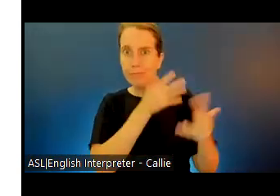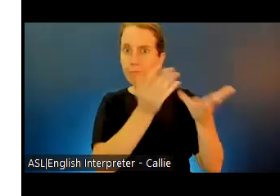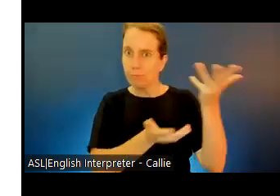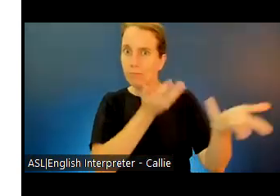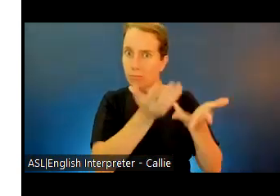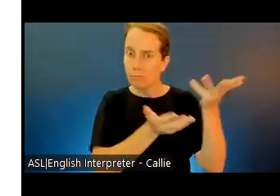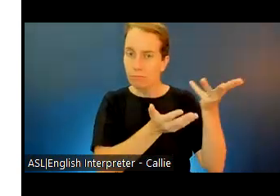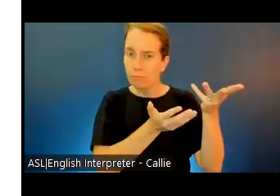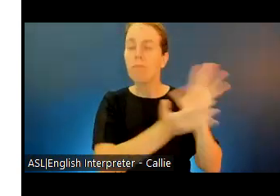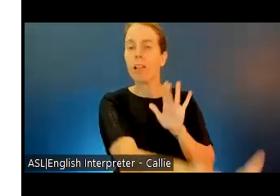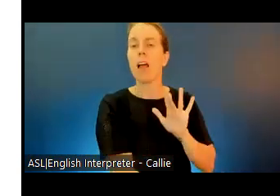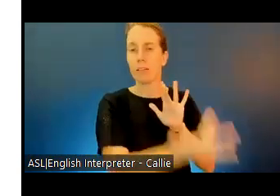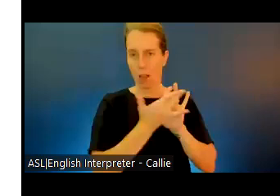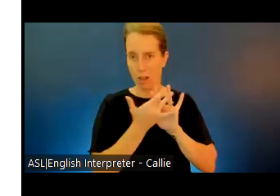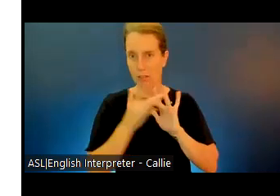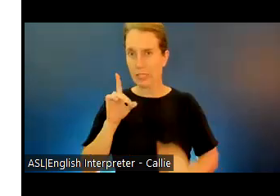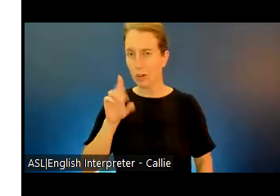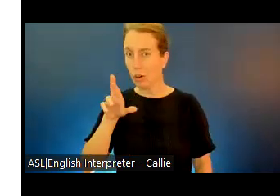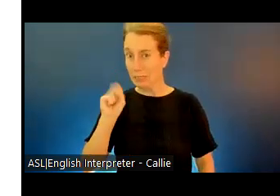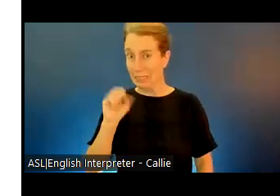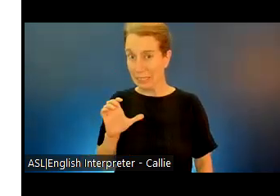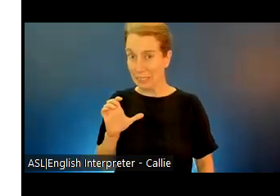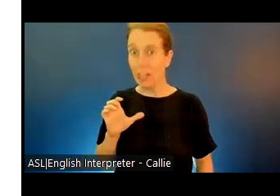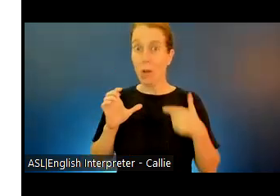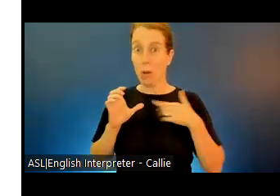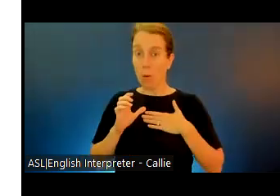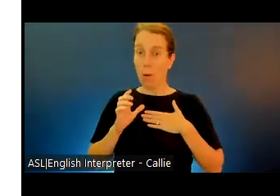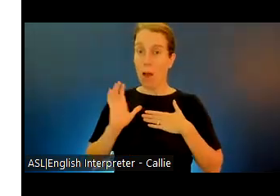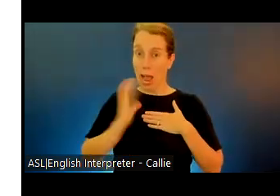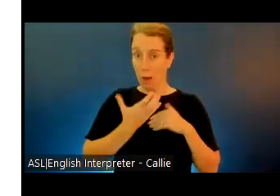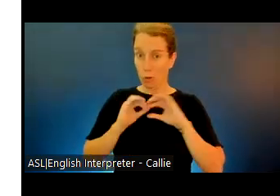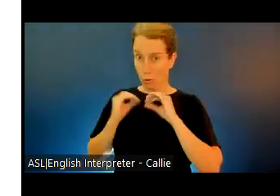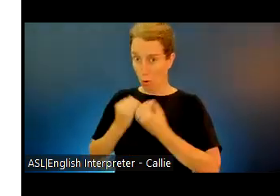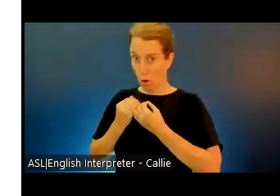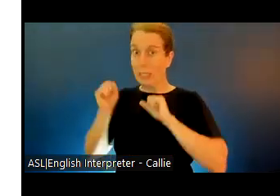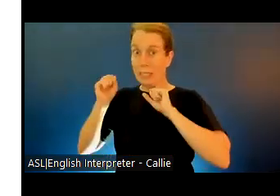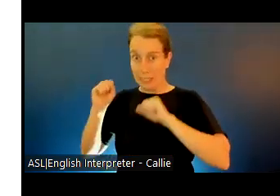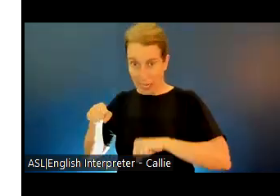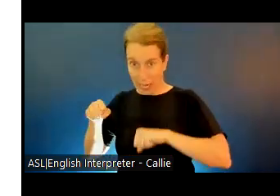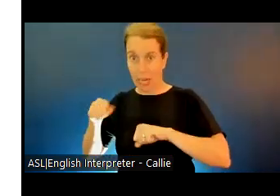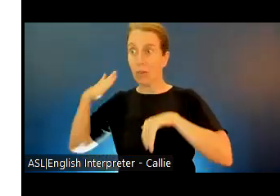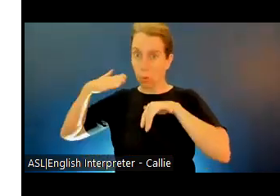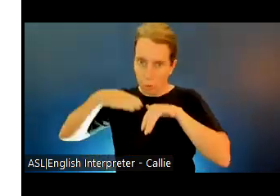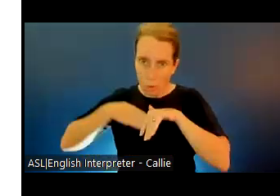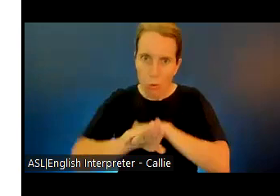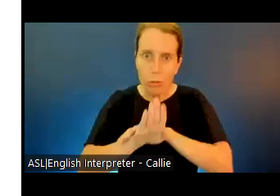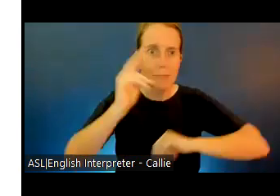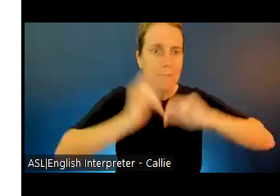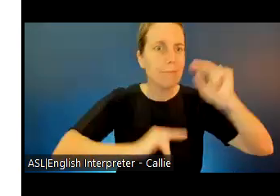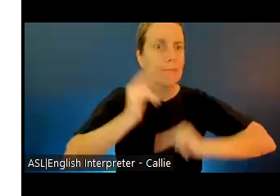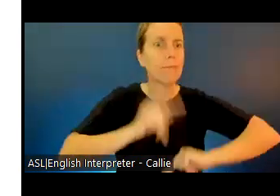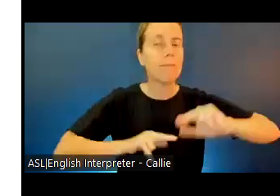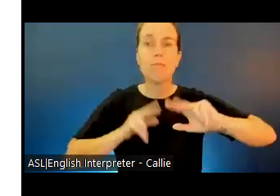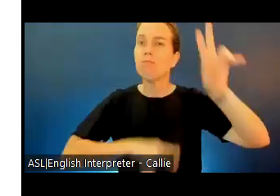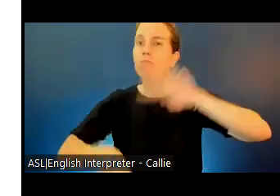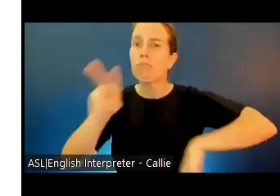to be able to go in and actually monitor the settings, so we can go and visit and look at all of the different areas of a facility